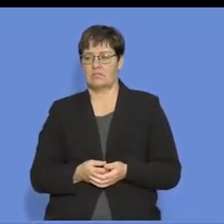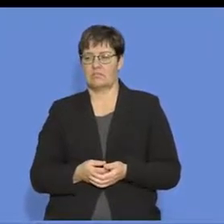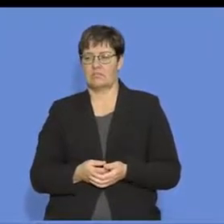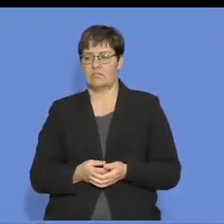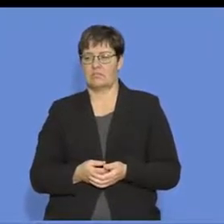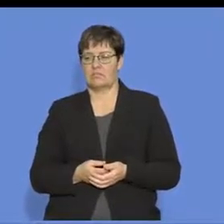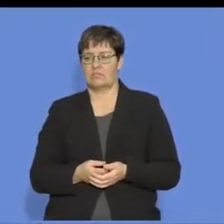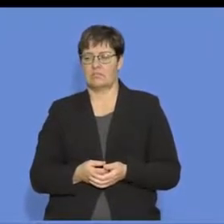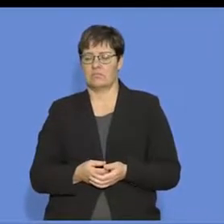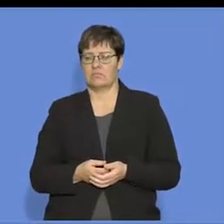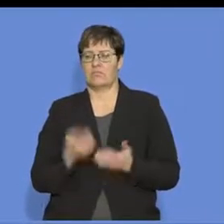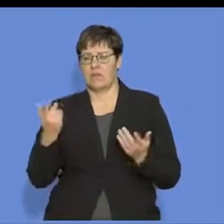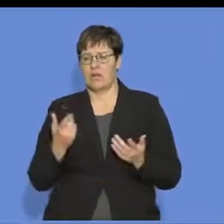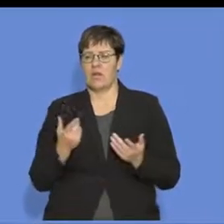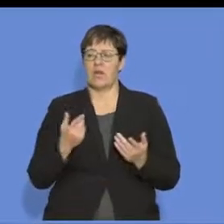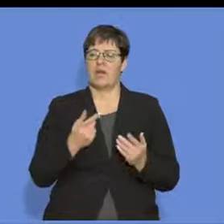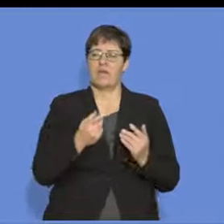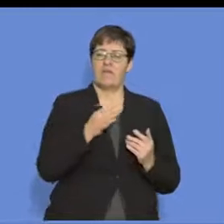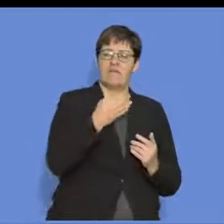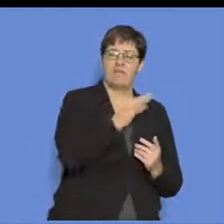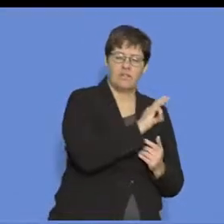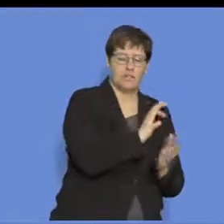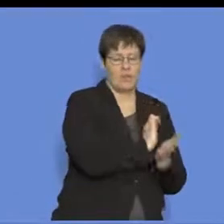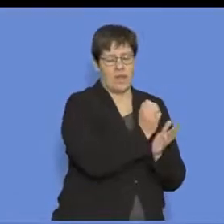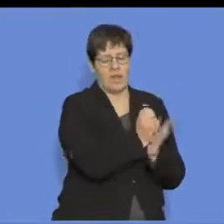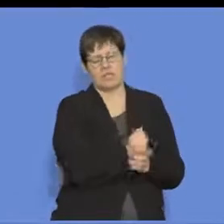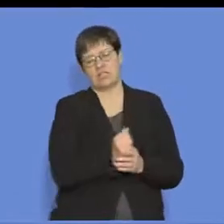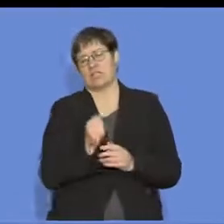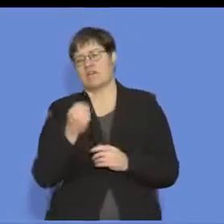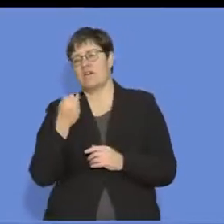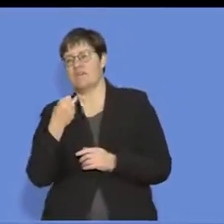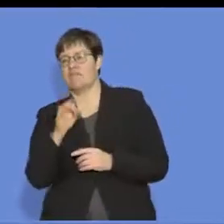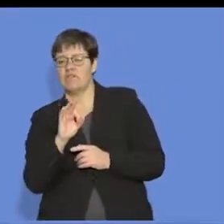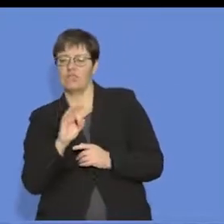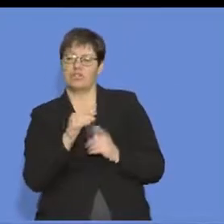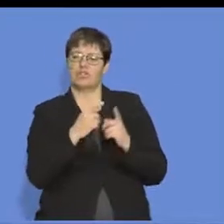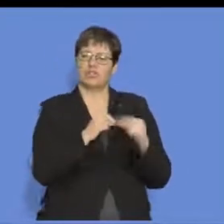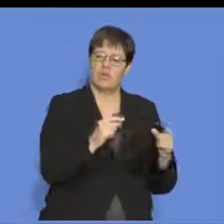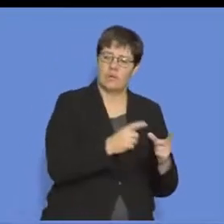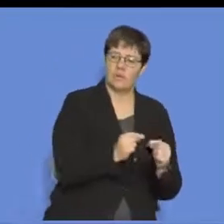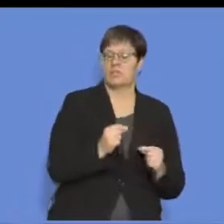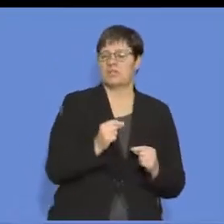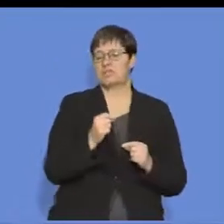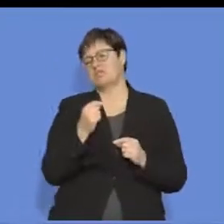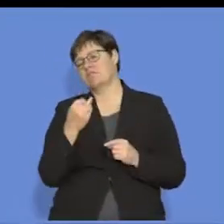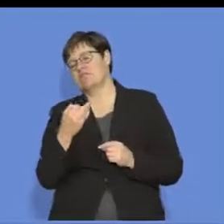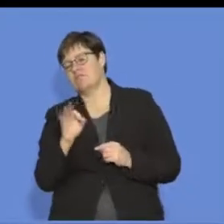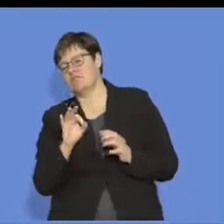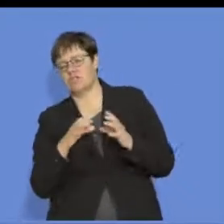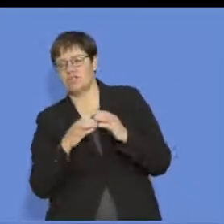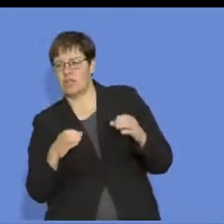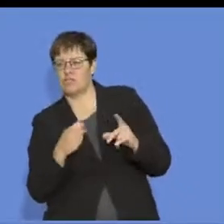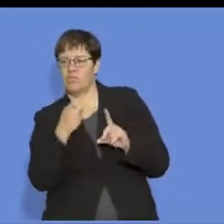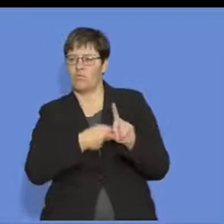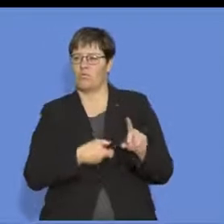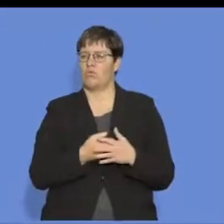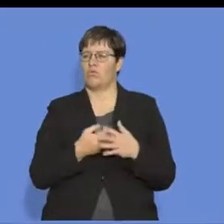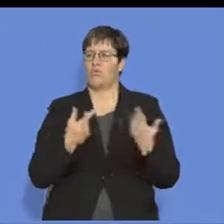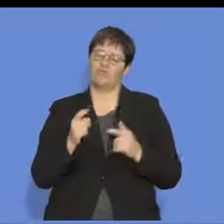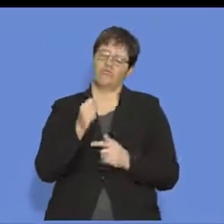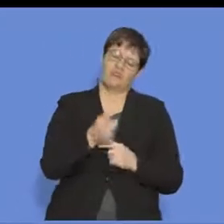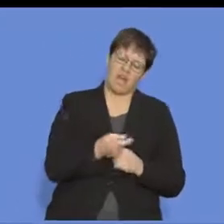Fish and mash, fish and chips, fish and baked potatoes, fish and rice, and fish and vegetable. Yes,